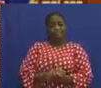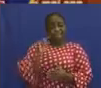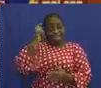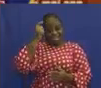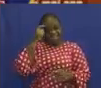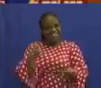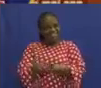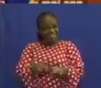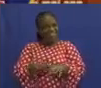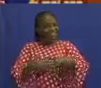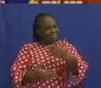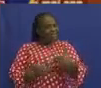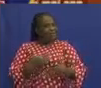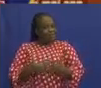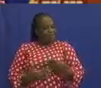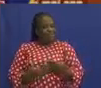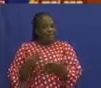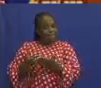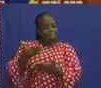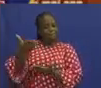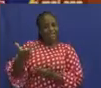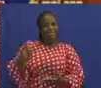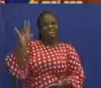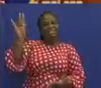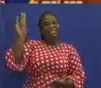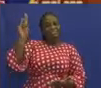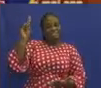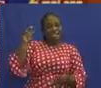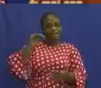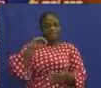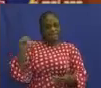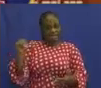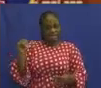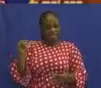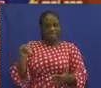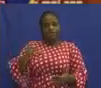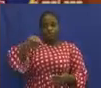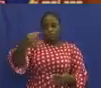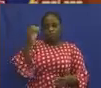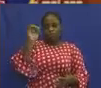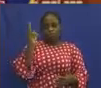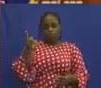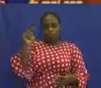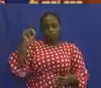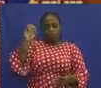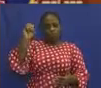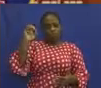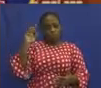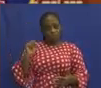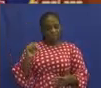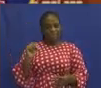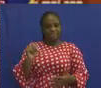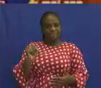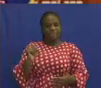Government is also in the process of procuring 17 million Johnson & Johnson single